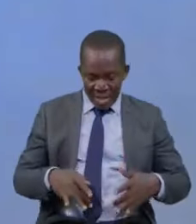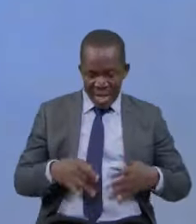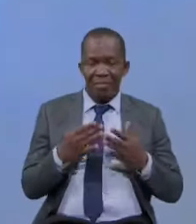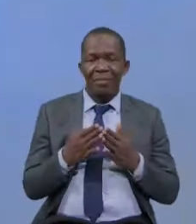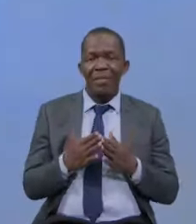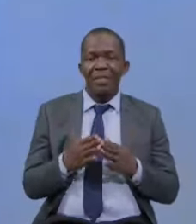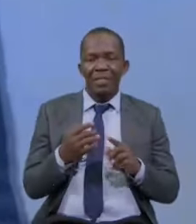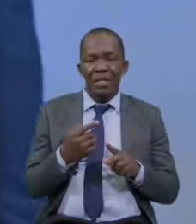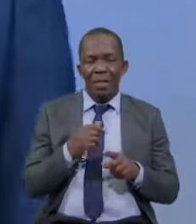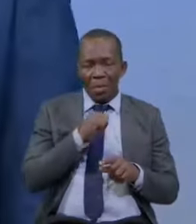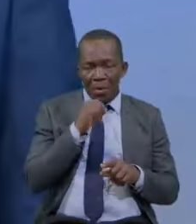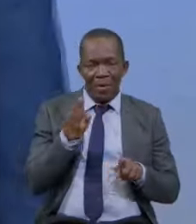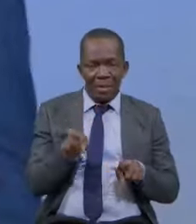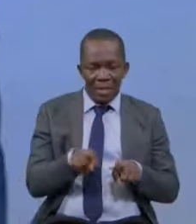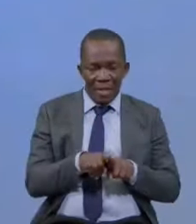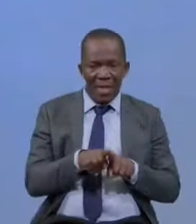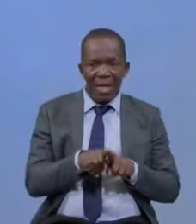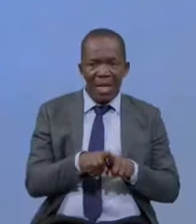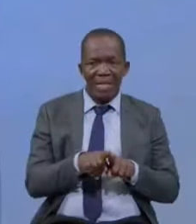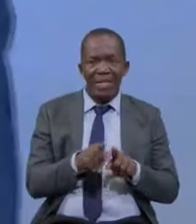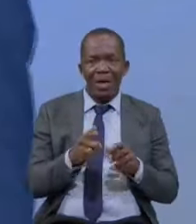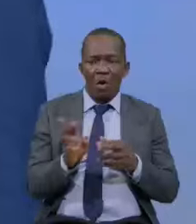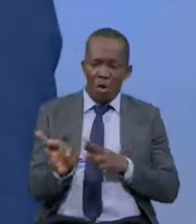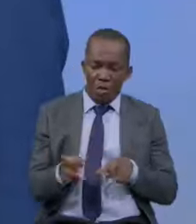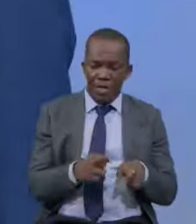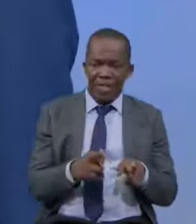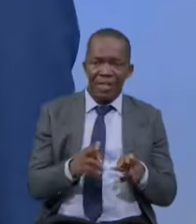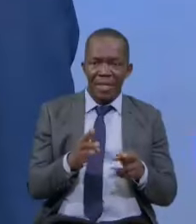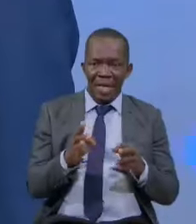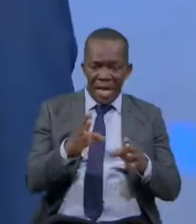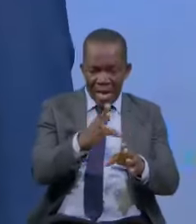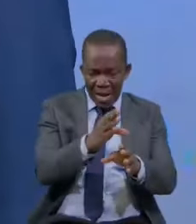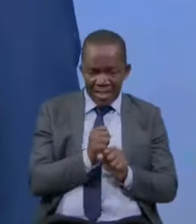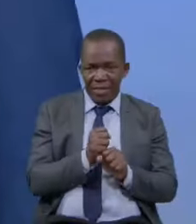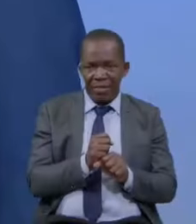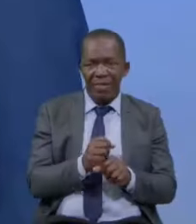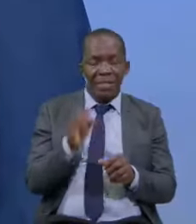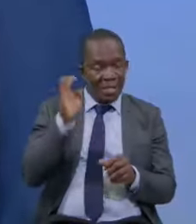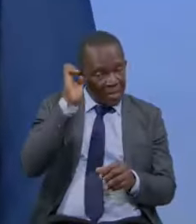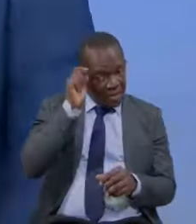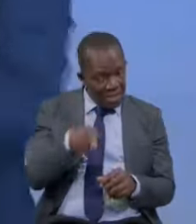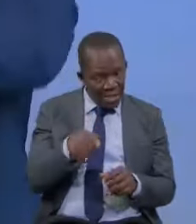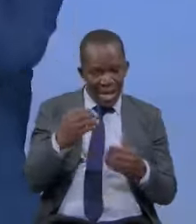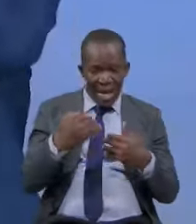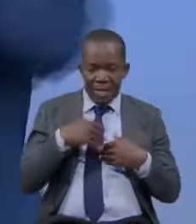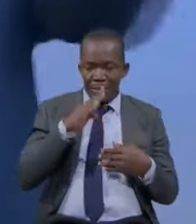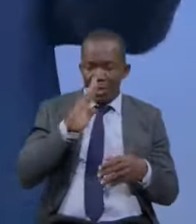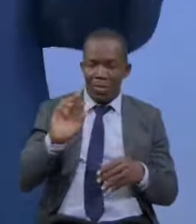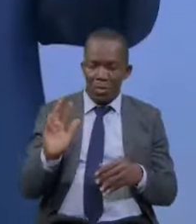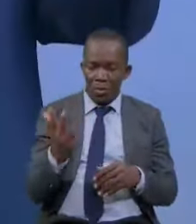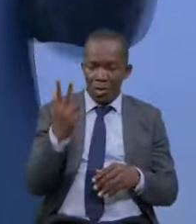to the third heavens, and he knew the promises of God, the prophecy of God, and the